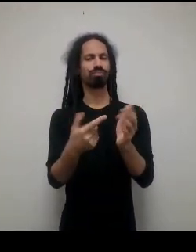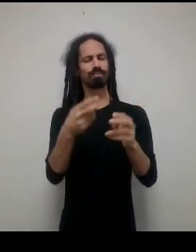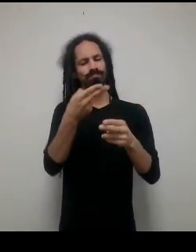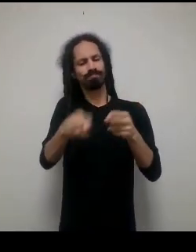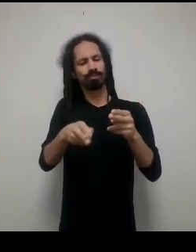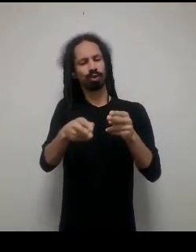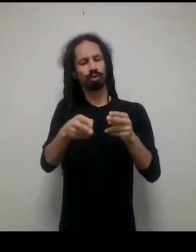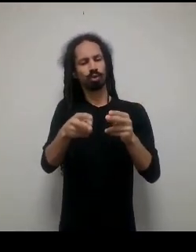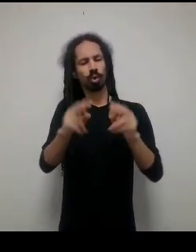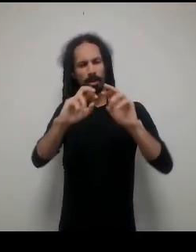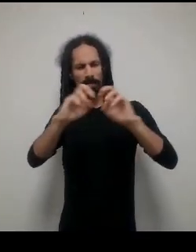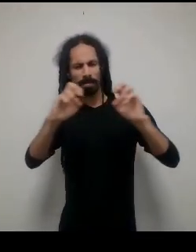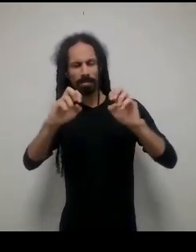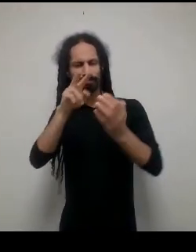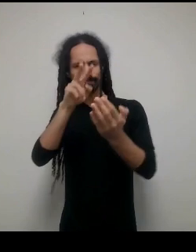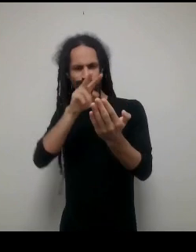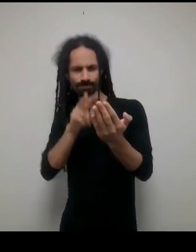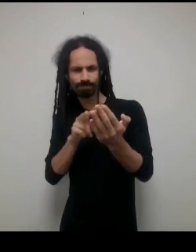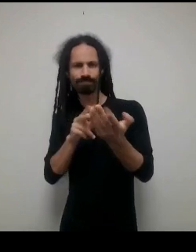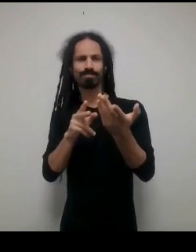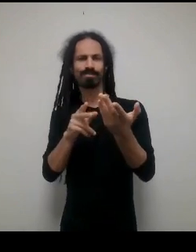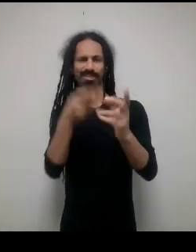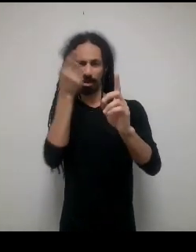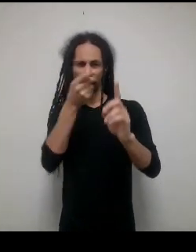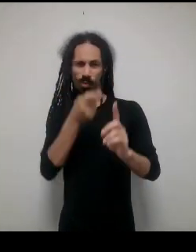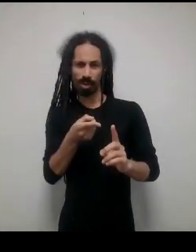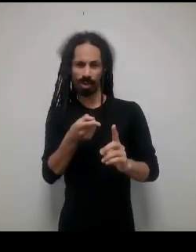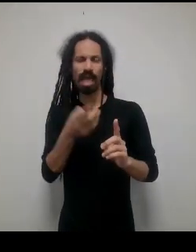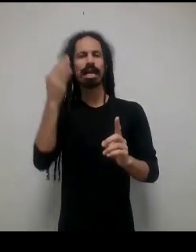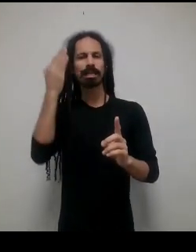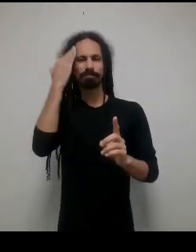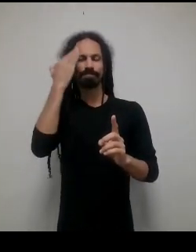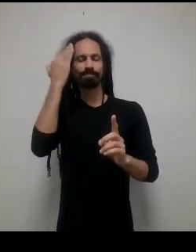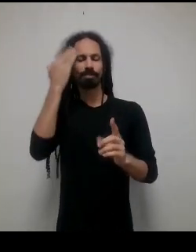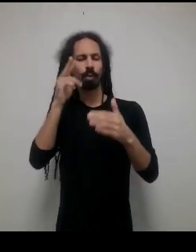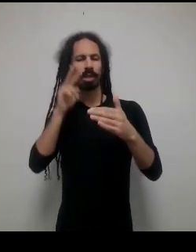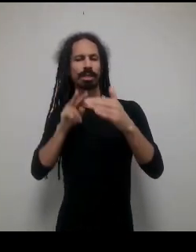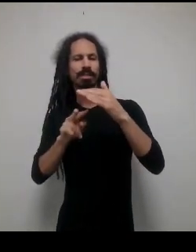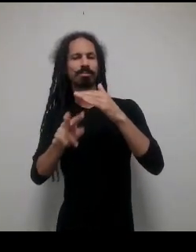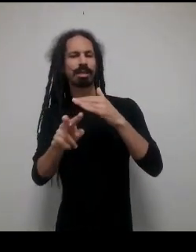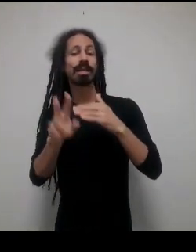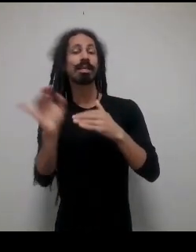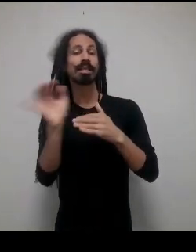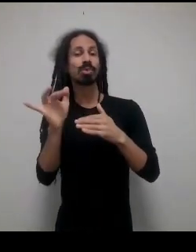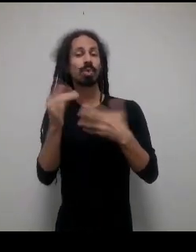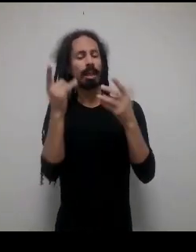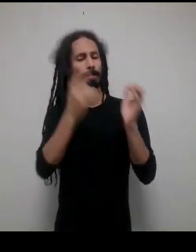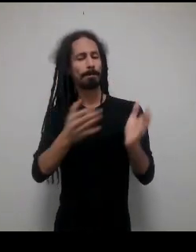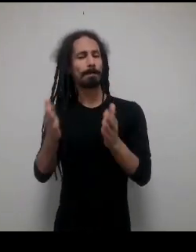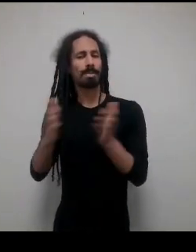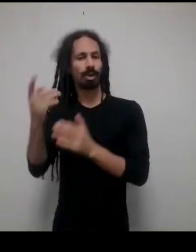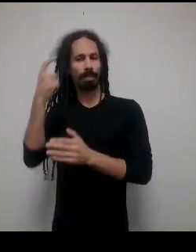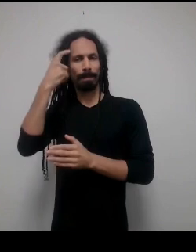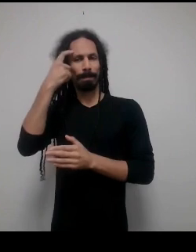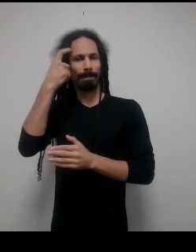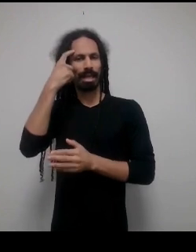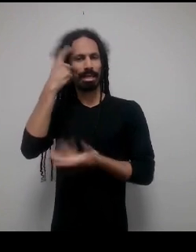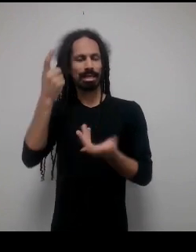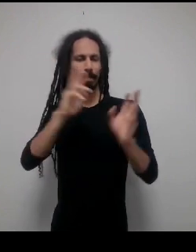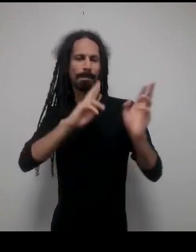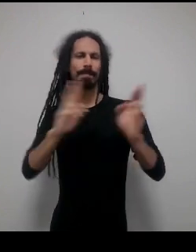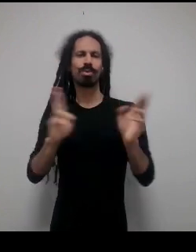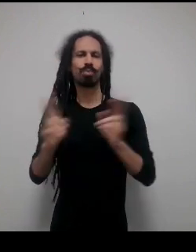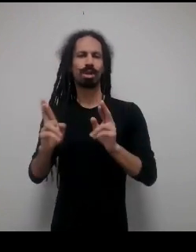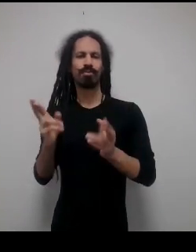They're going to know what to expect, and they're going to be able to prepare mentally for what you're going to be talking about in the body of